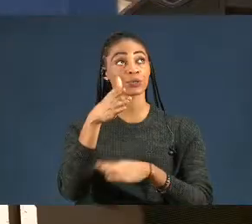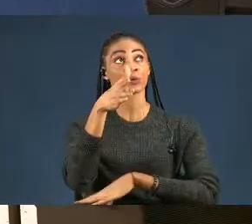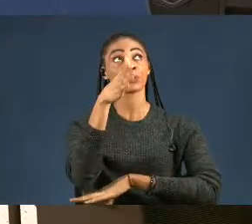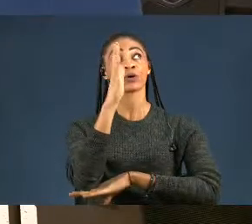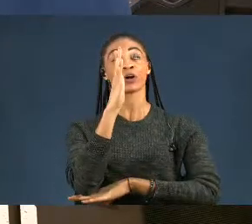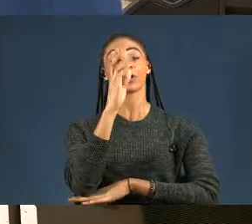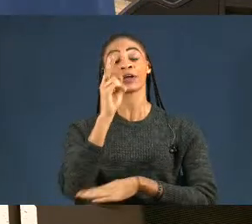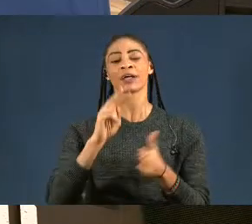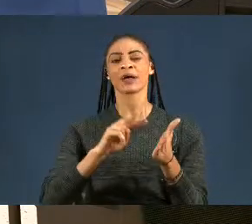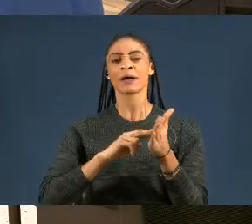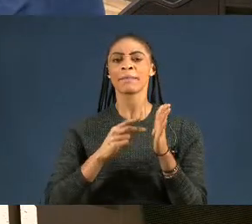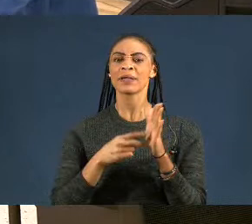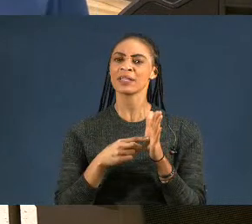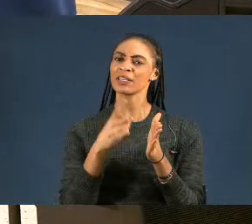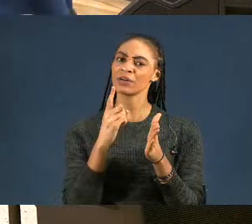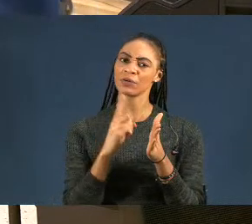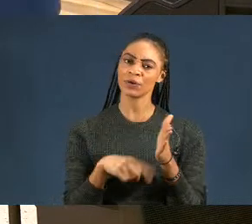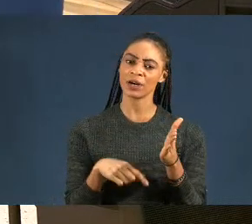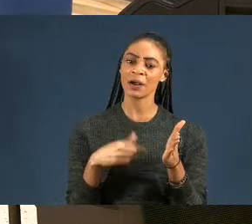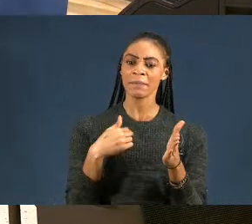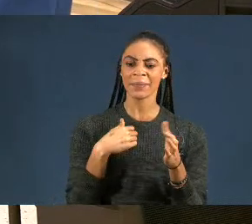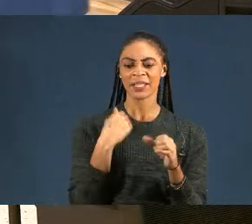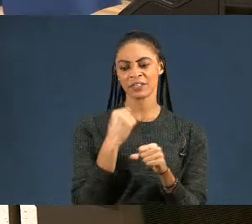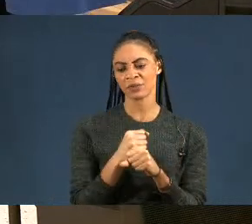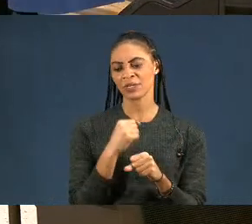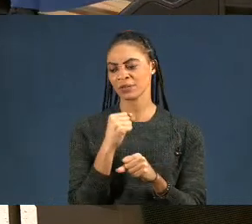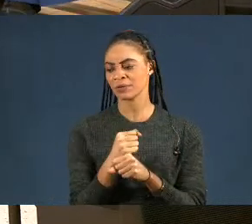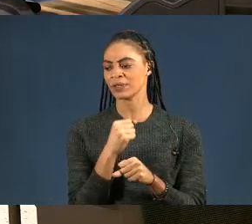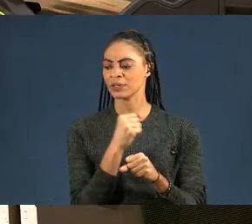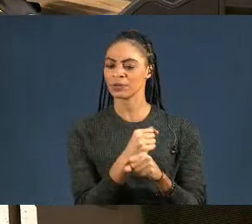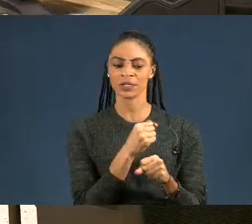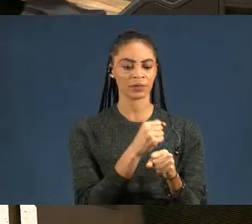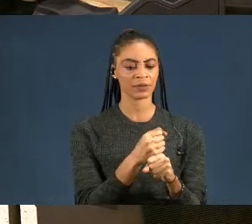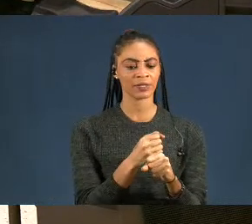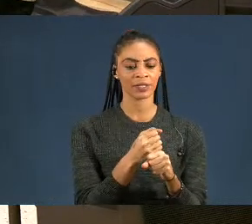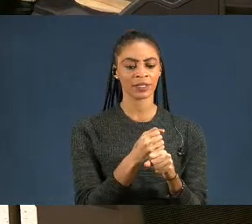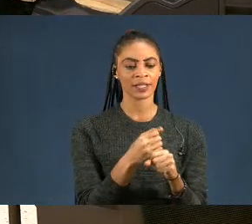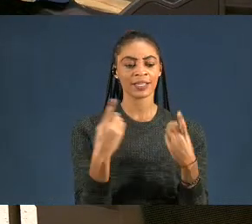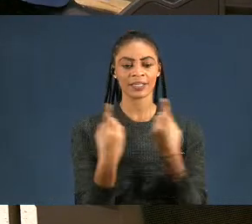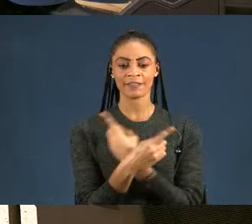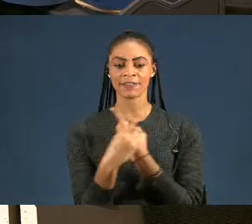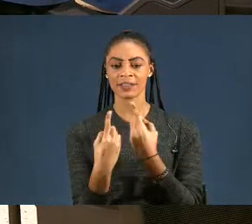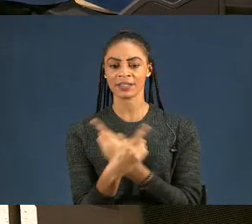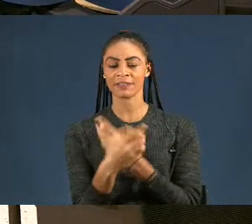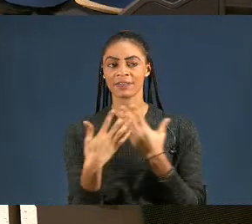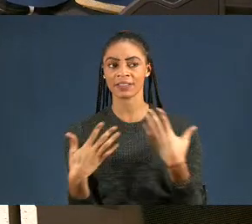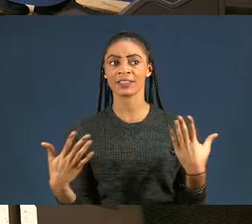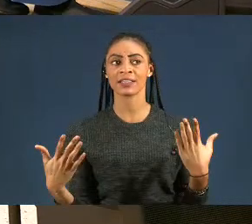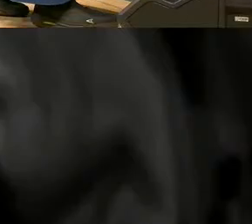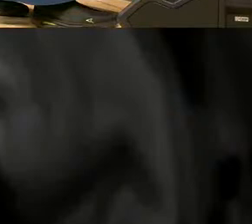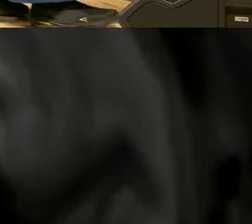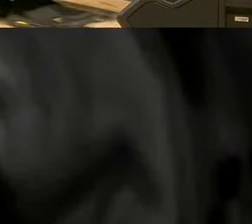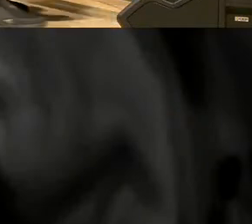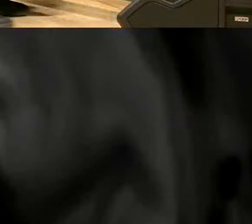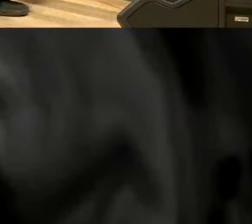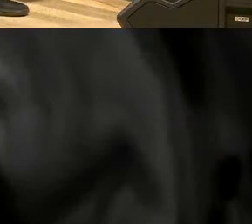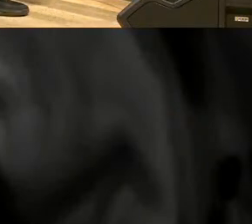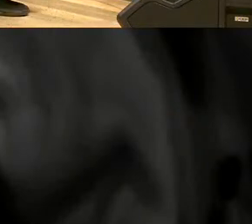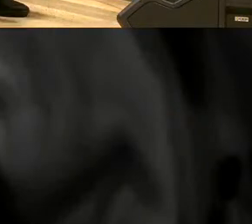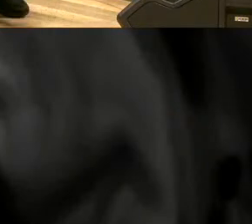could be doing this thing here. I could be doing the other thing there. But the Lord thinks I am disobedient.